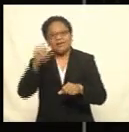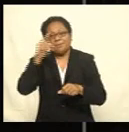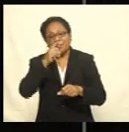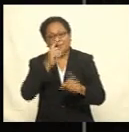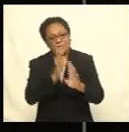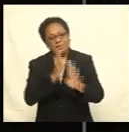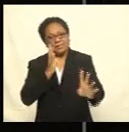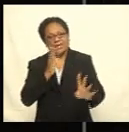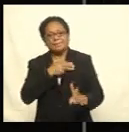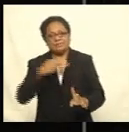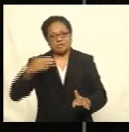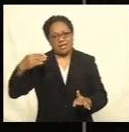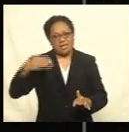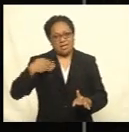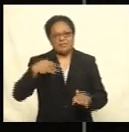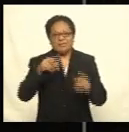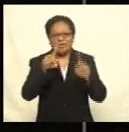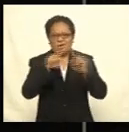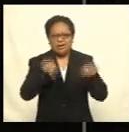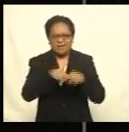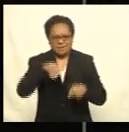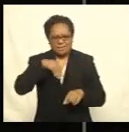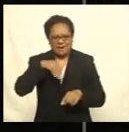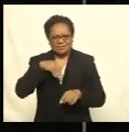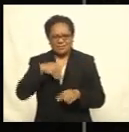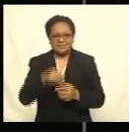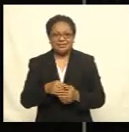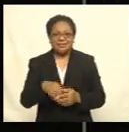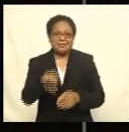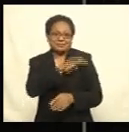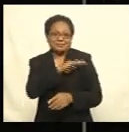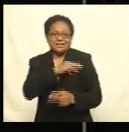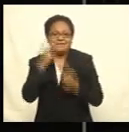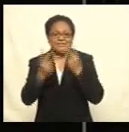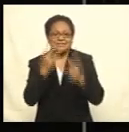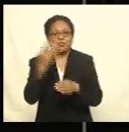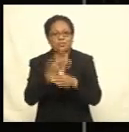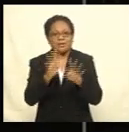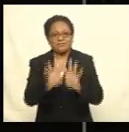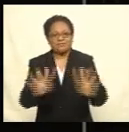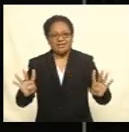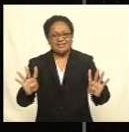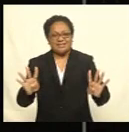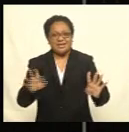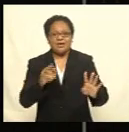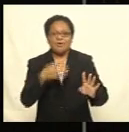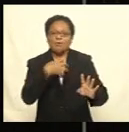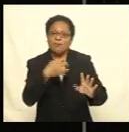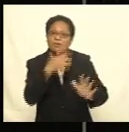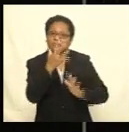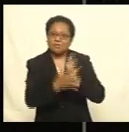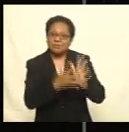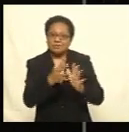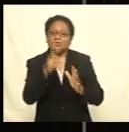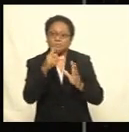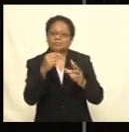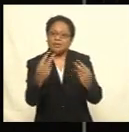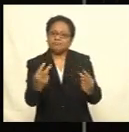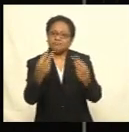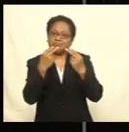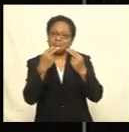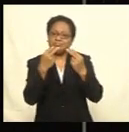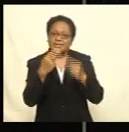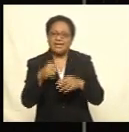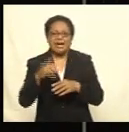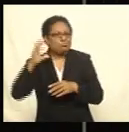for containment zone passes, and Prime Minister visits frontliners. For these stories and others, you can tune in daily to our sister